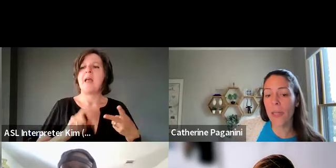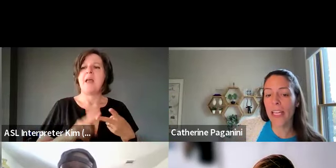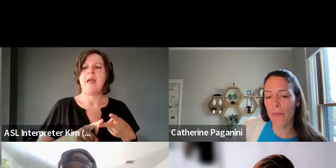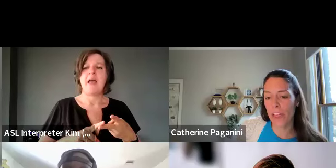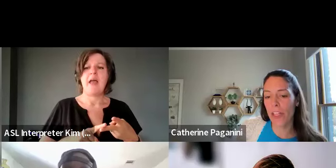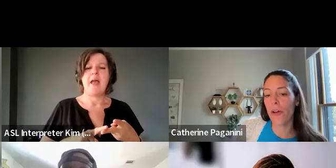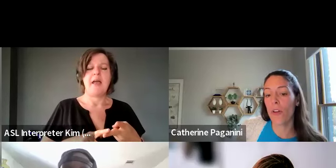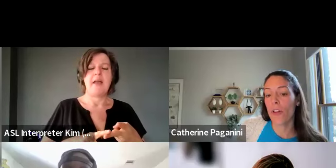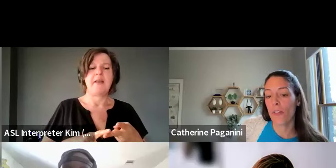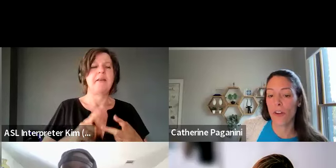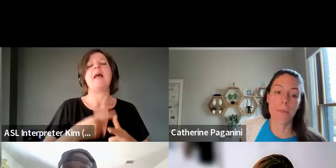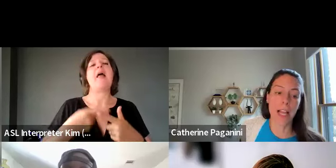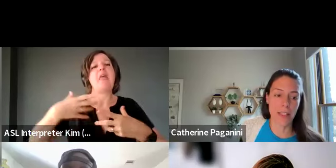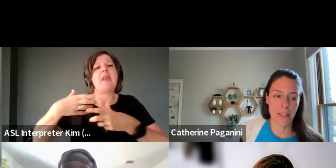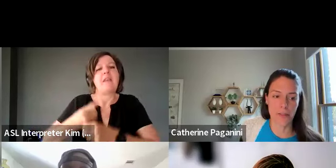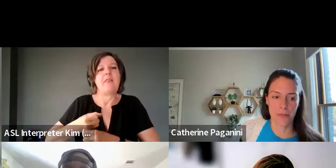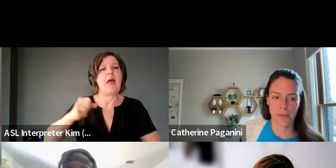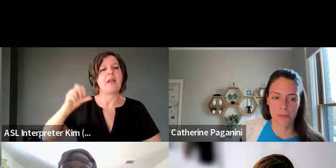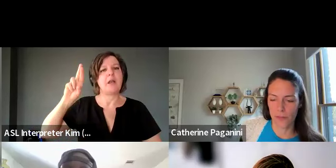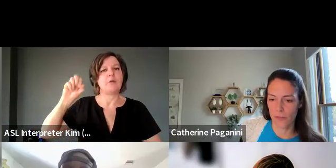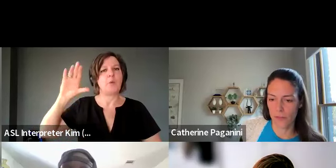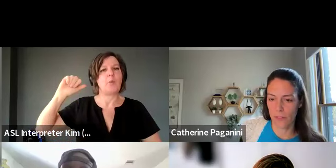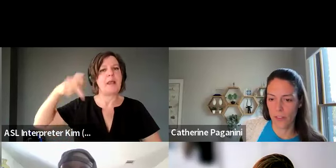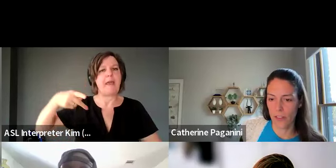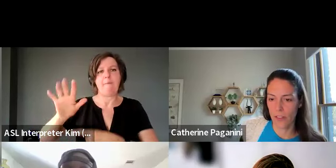And then there's the recap video from Milad.